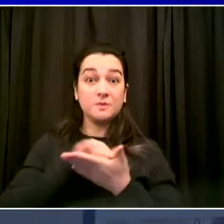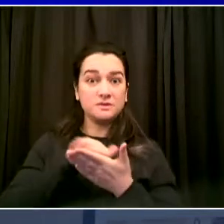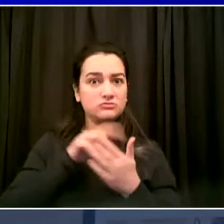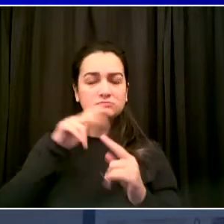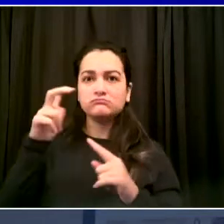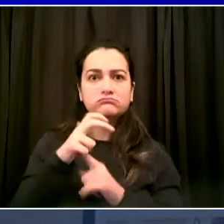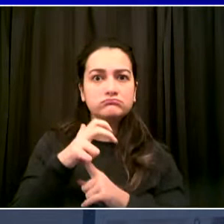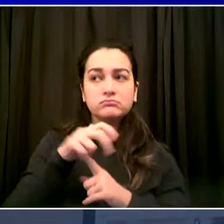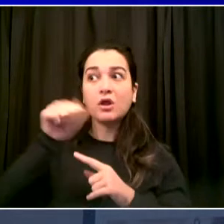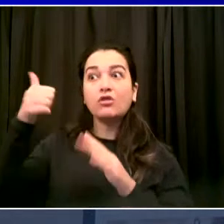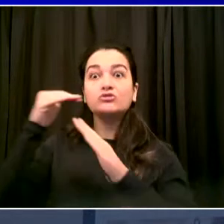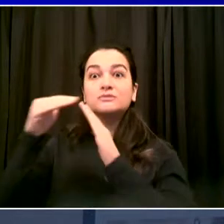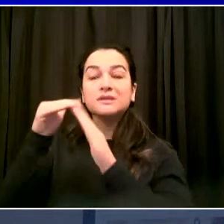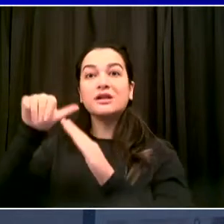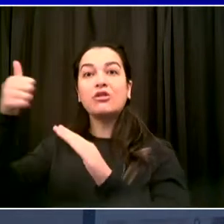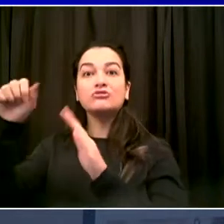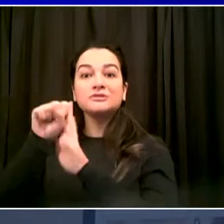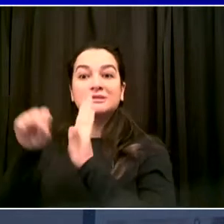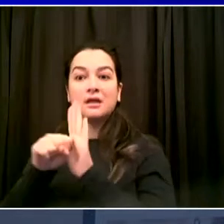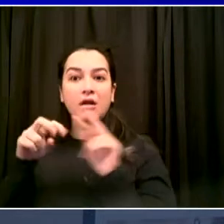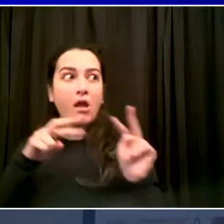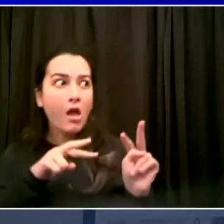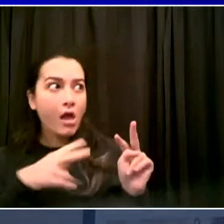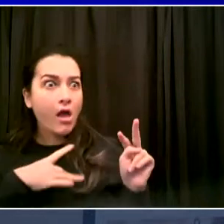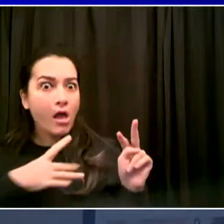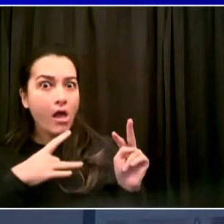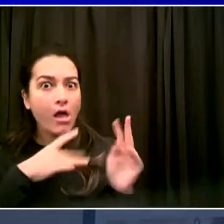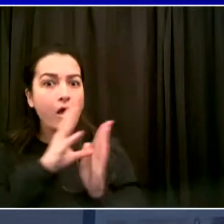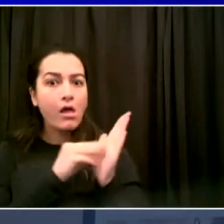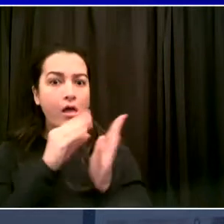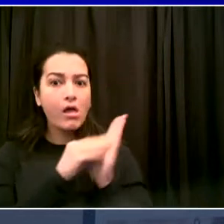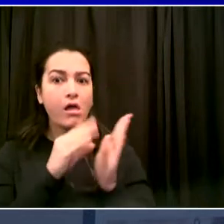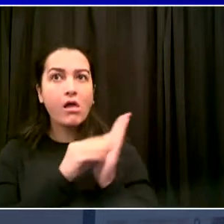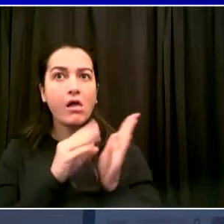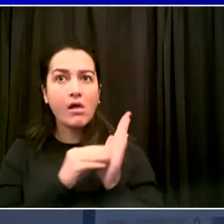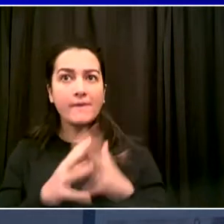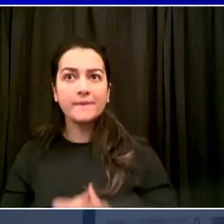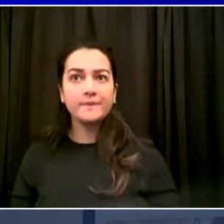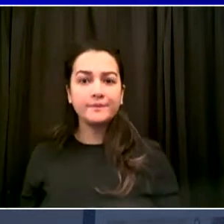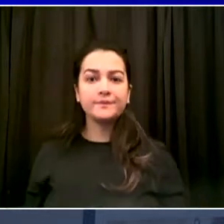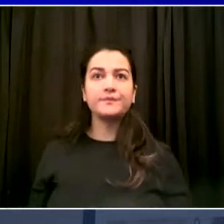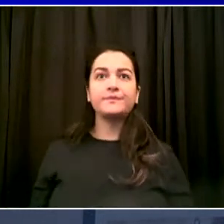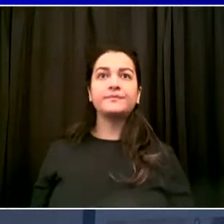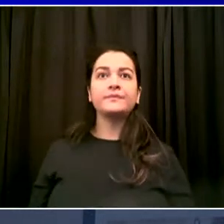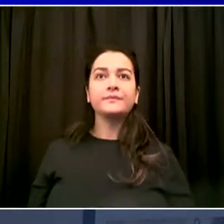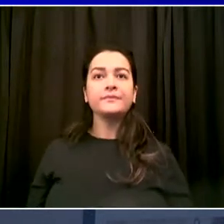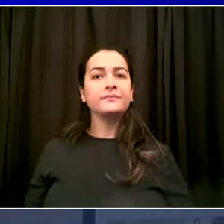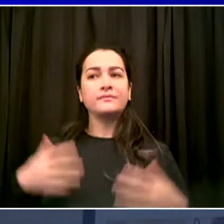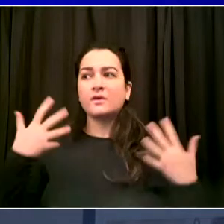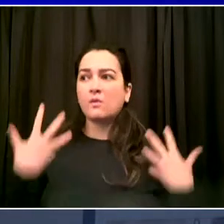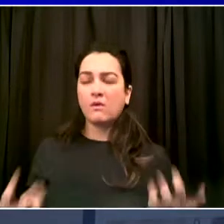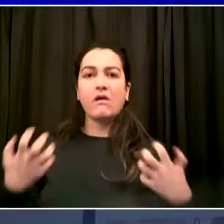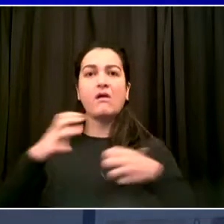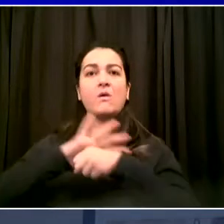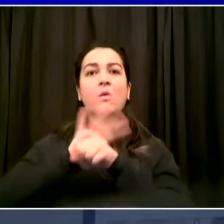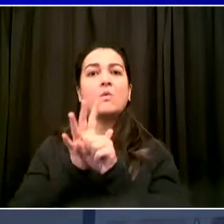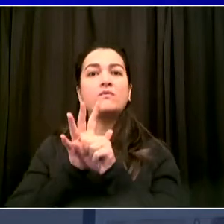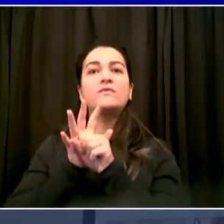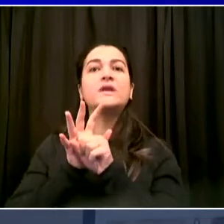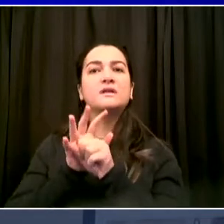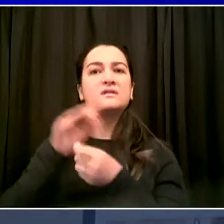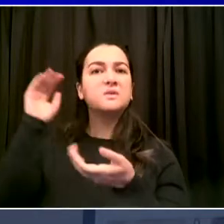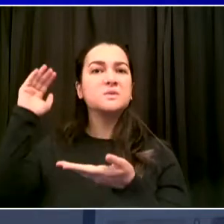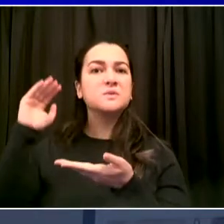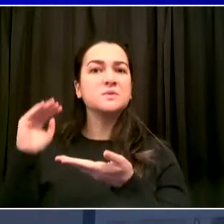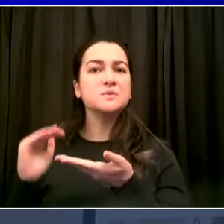by safely separating people and supporting people. Now, an exciting part of this initiative has been the Take Care initiative. Take Care